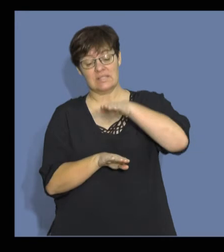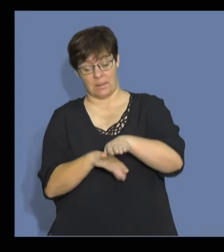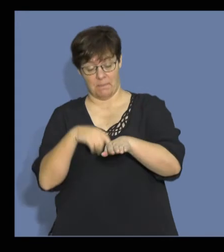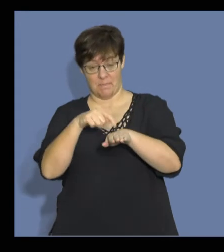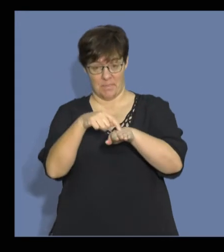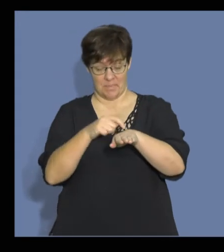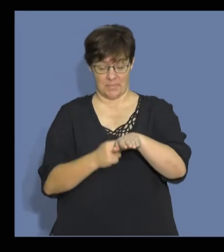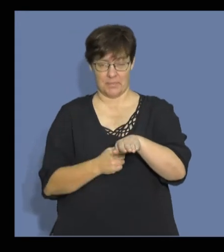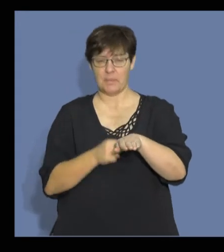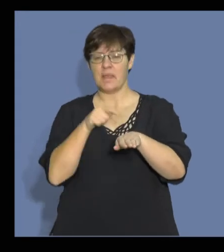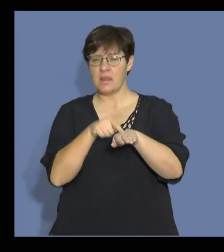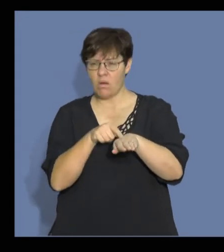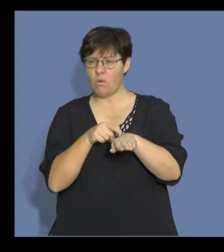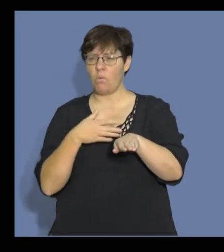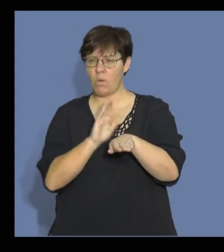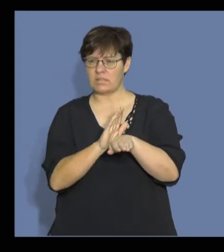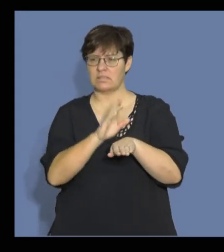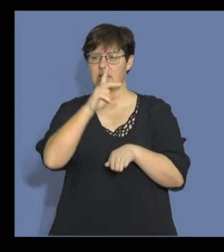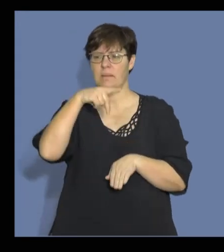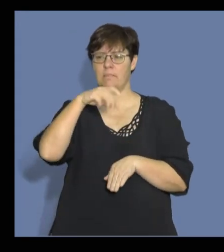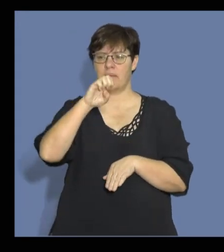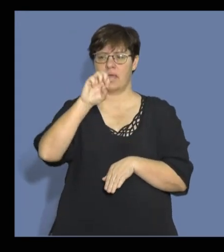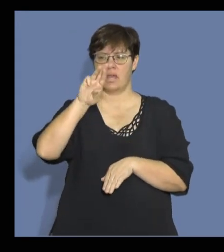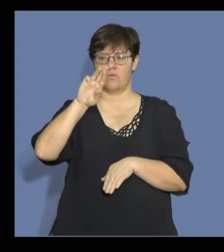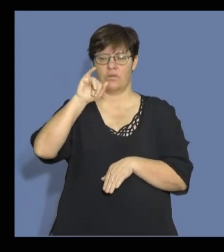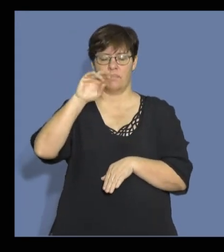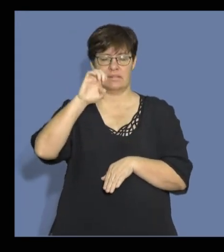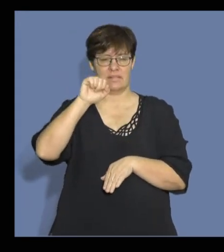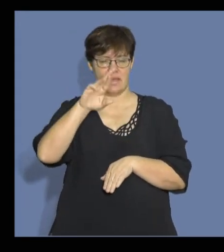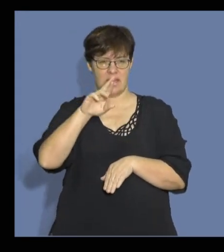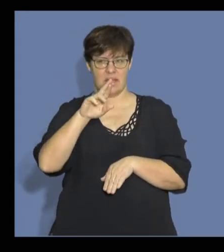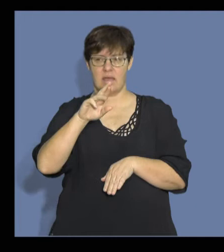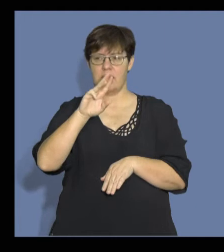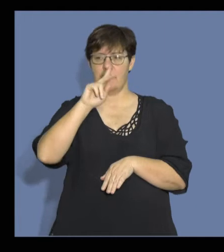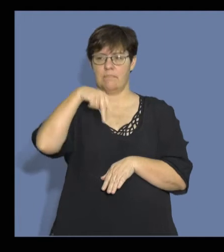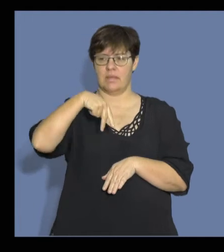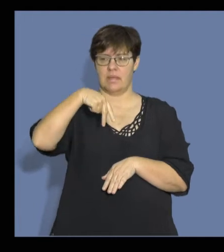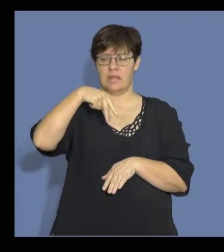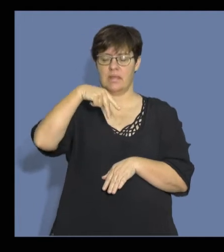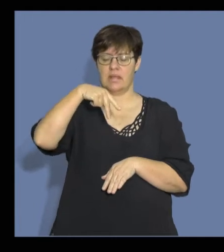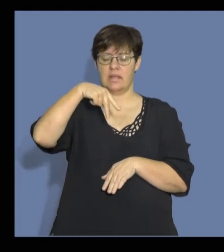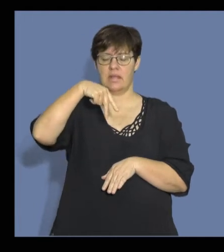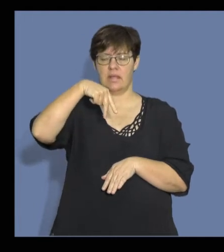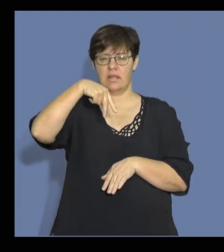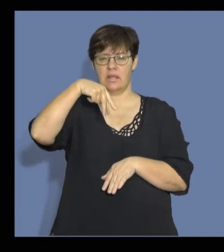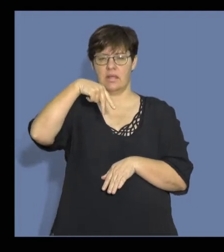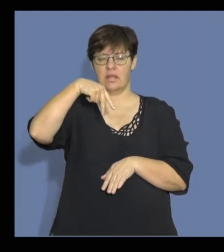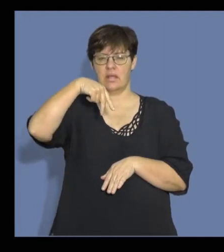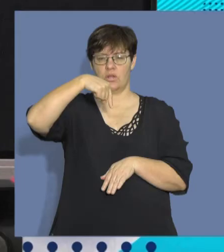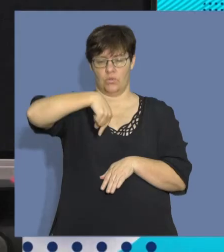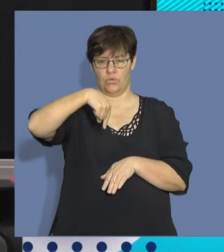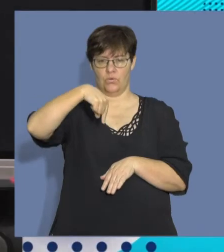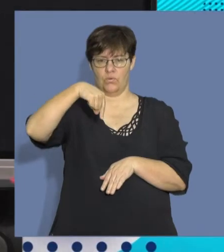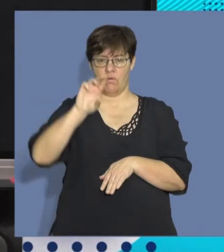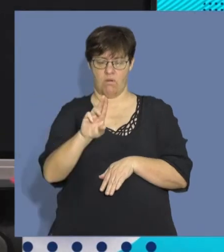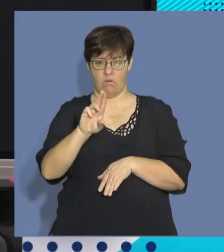to firstly calculate the perimeter of that triangle PQR. Now, we know that the